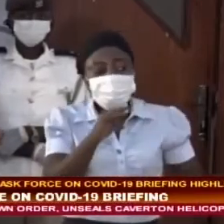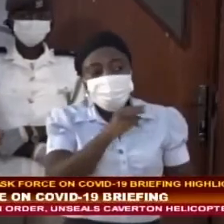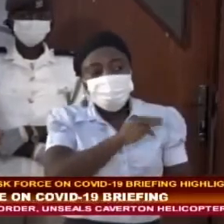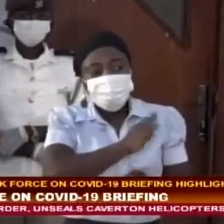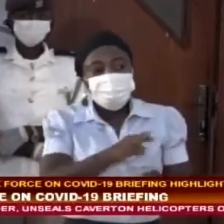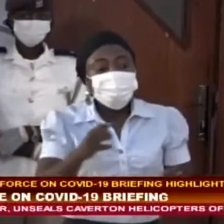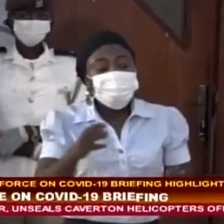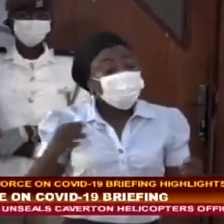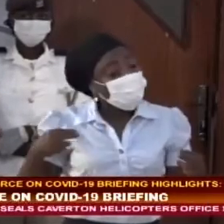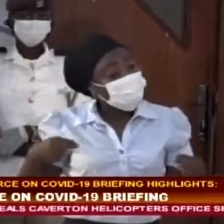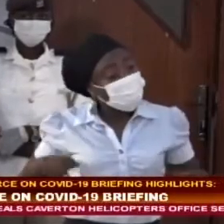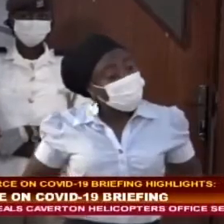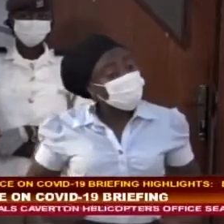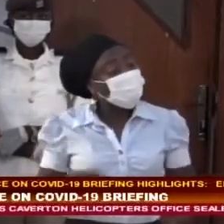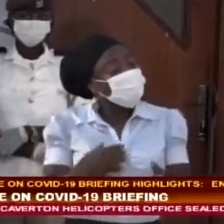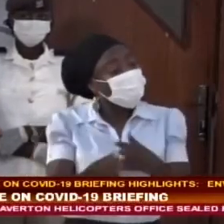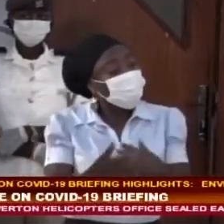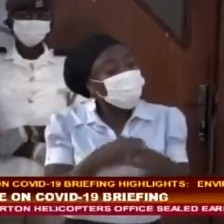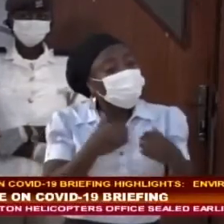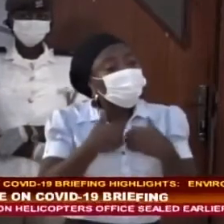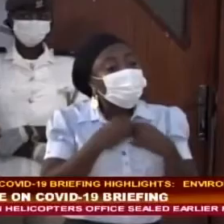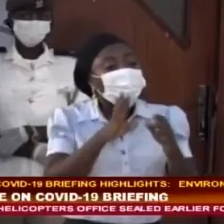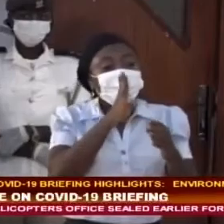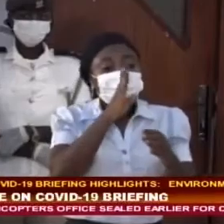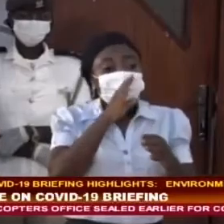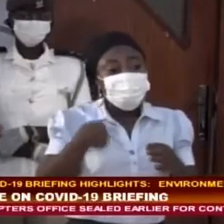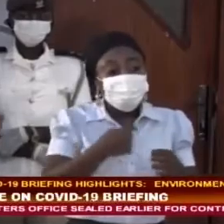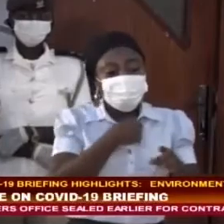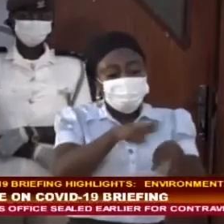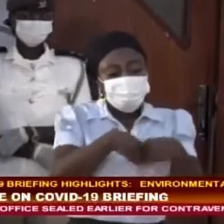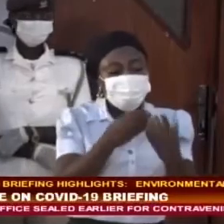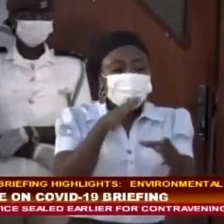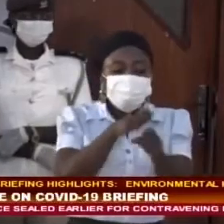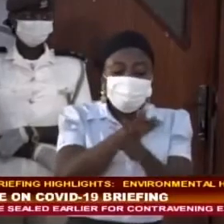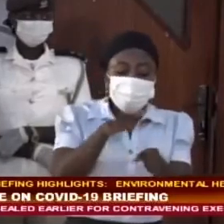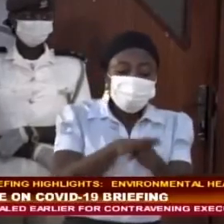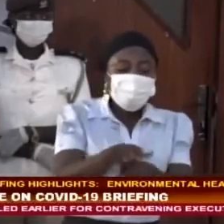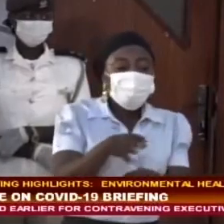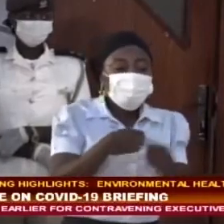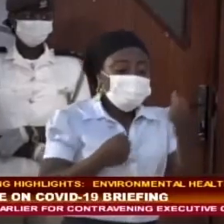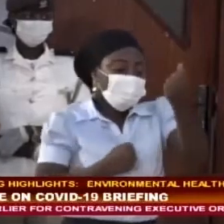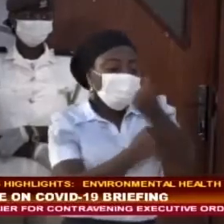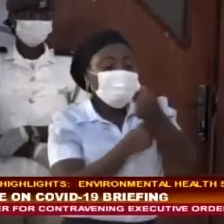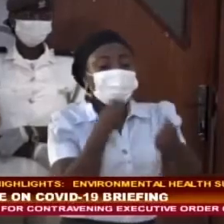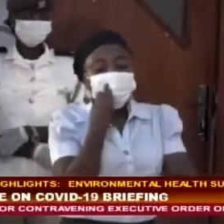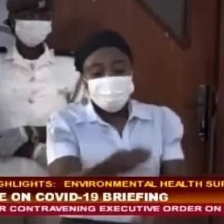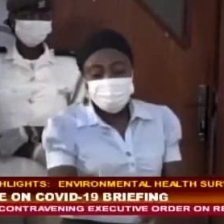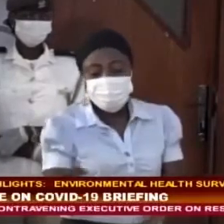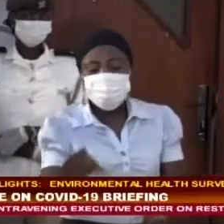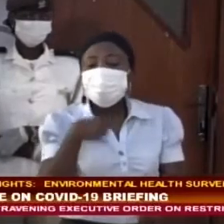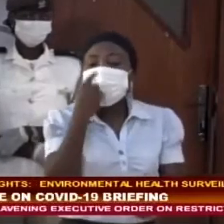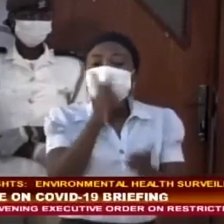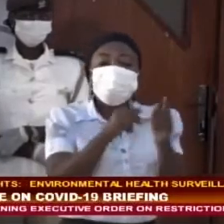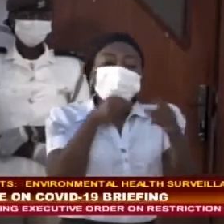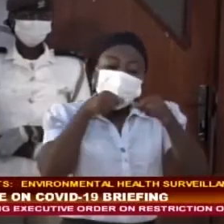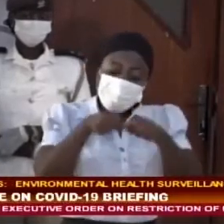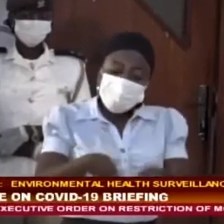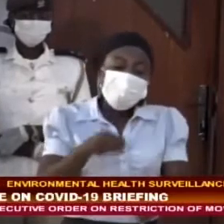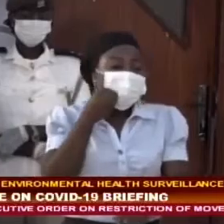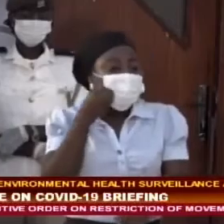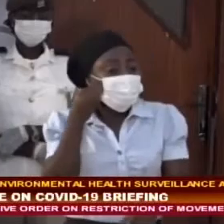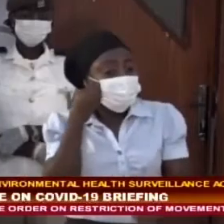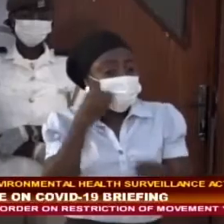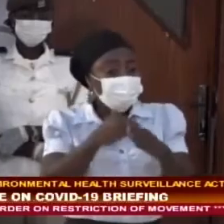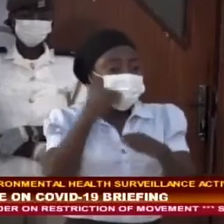this question now. Have we given enough palliatives to tell people to stay at home beyond the 1